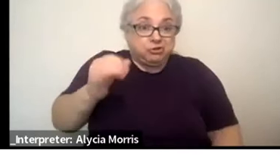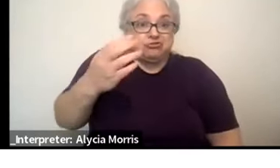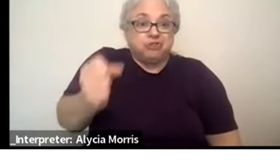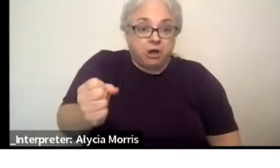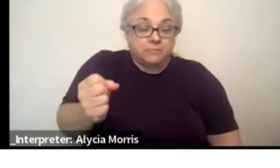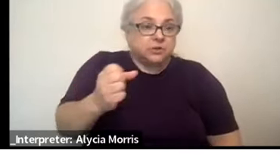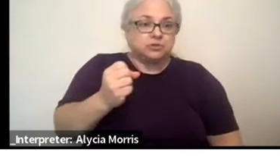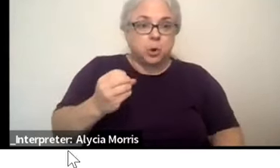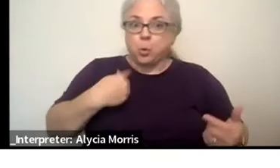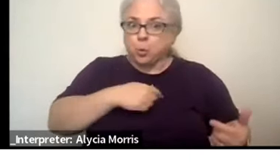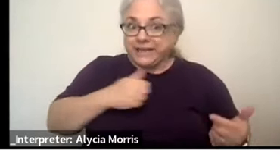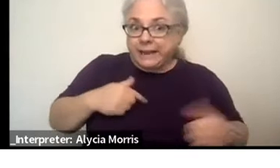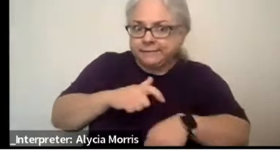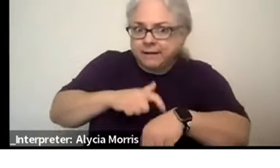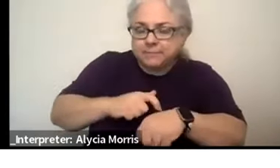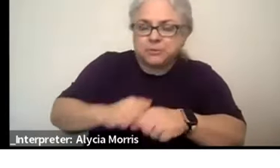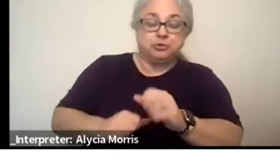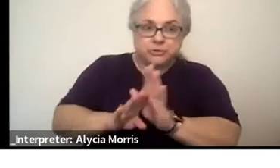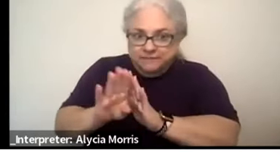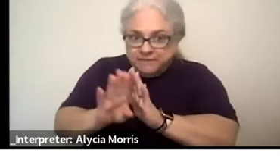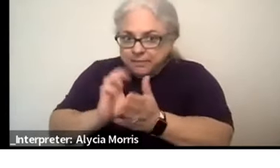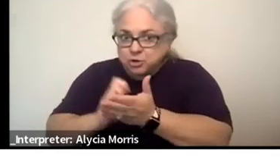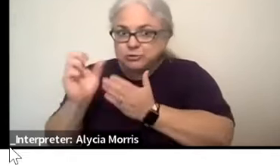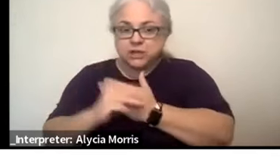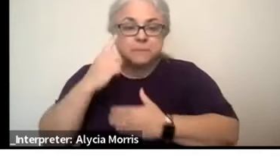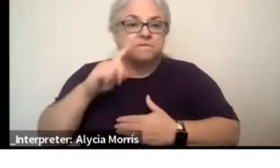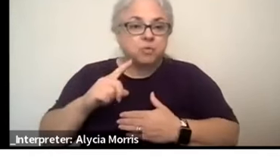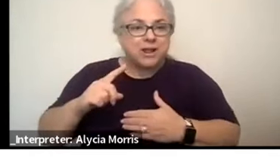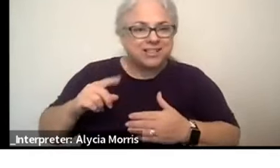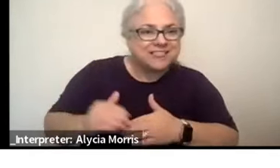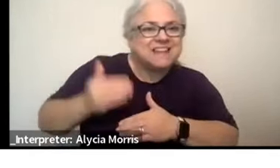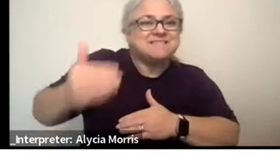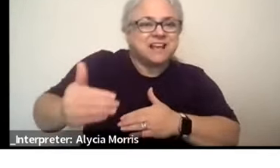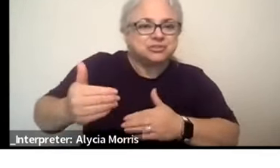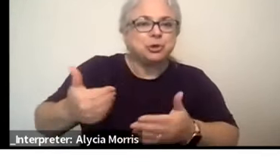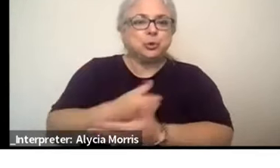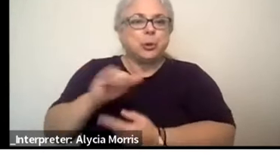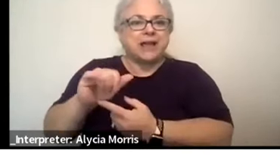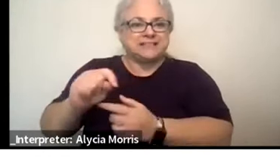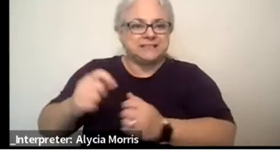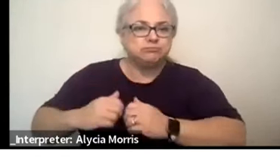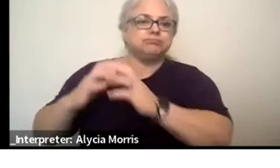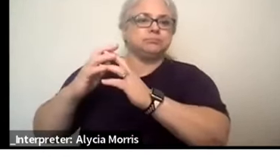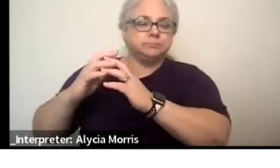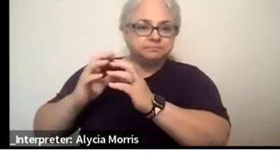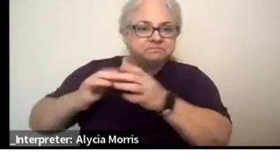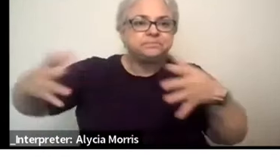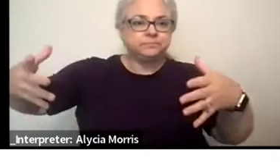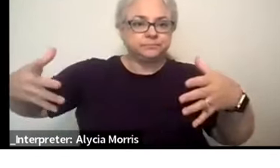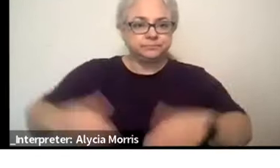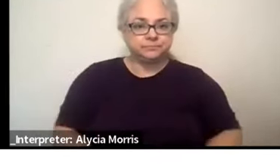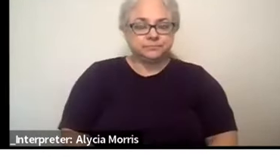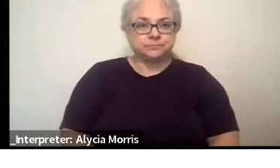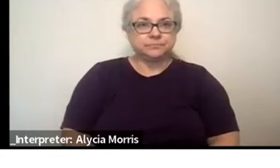new wave of IT employment across the United States. So we established the BILT model through working with business